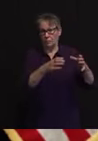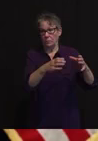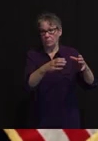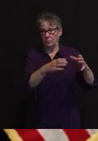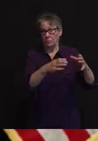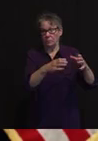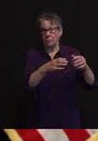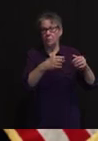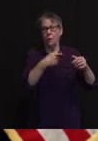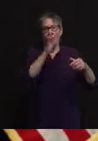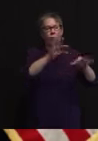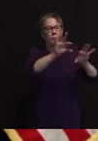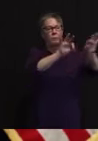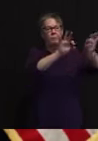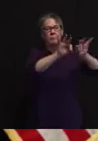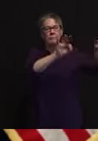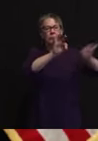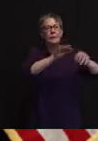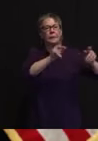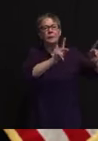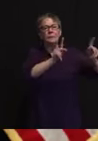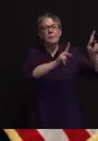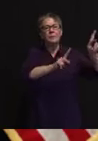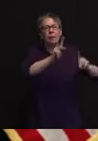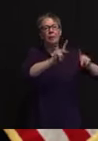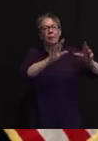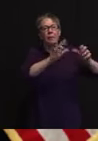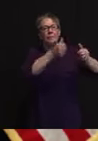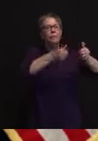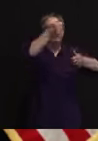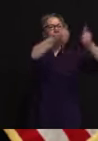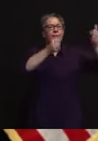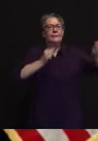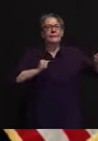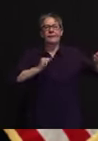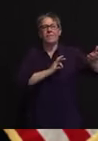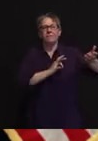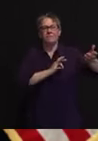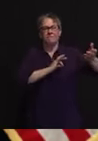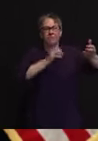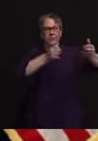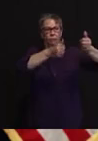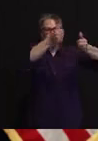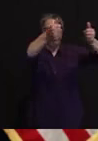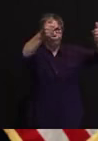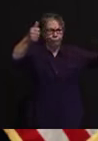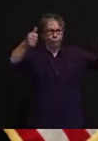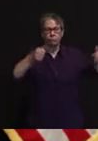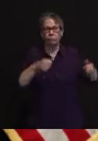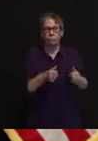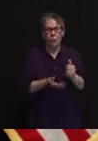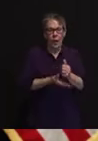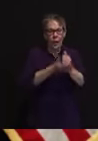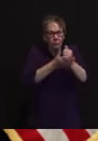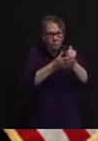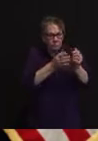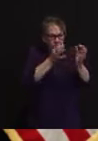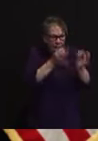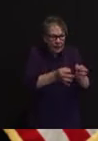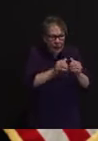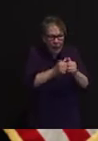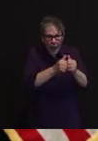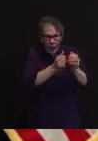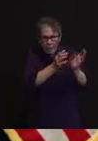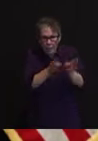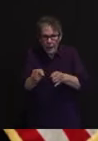God. And then we're in the process working with Judy and our economics team to come up with the right person to speak to the health piece of this and